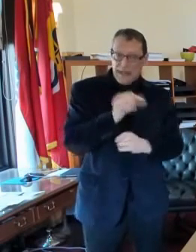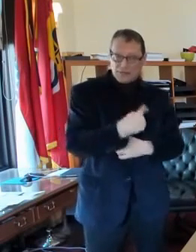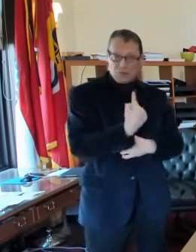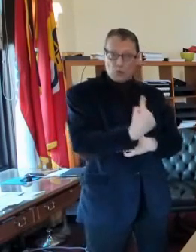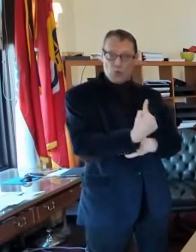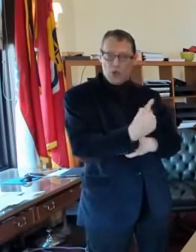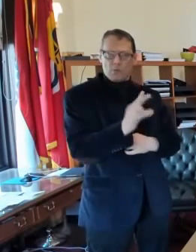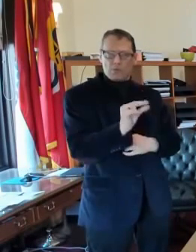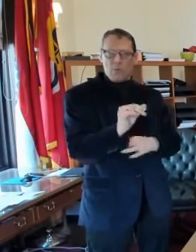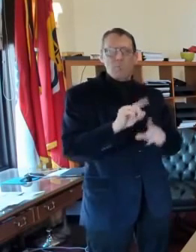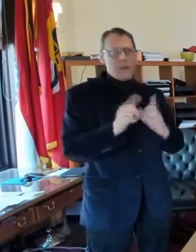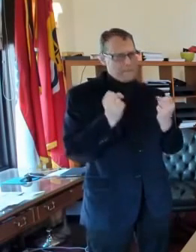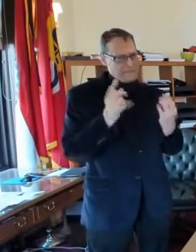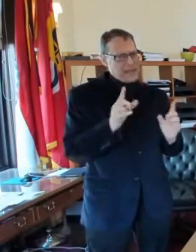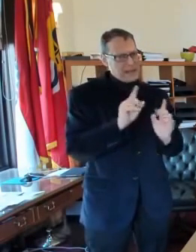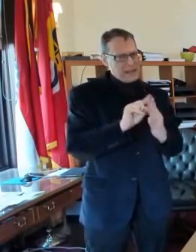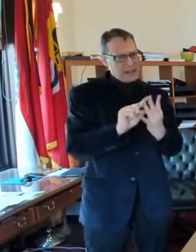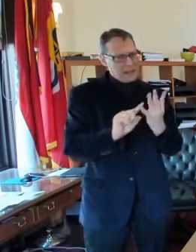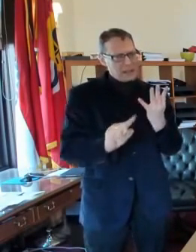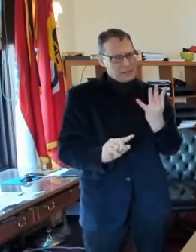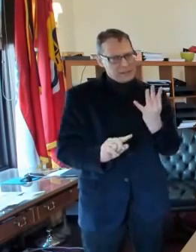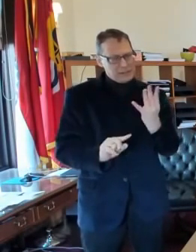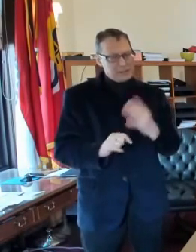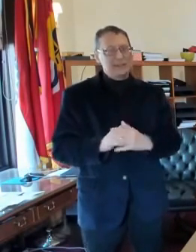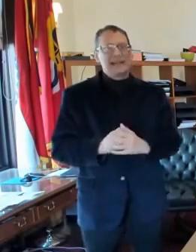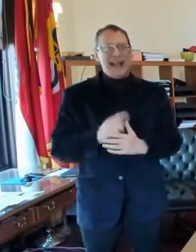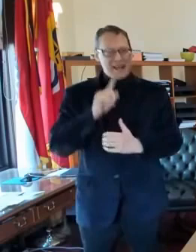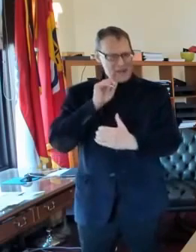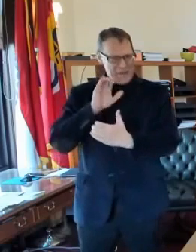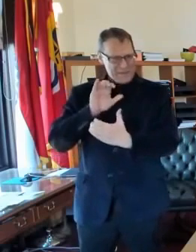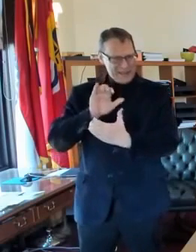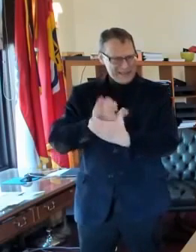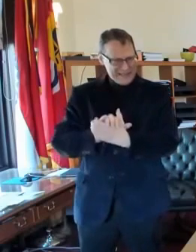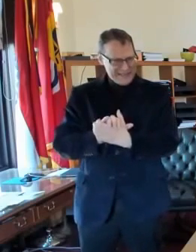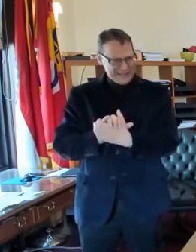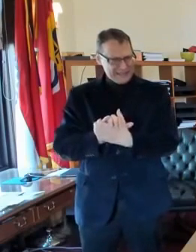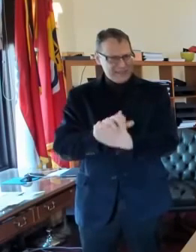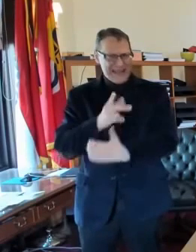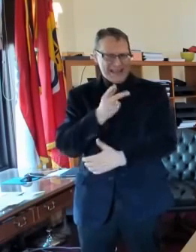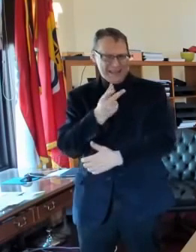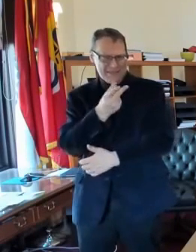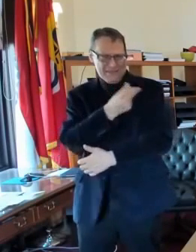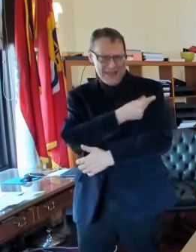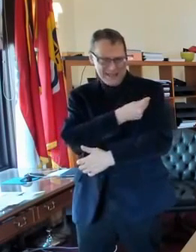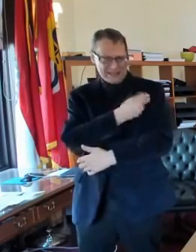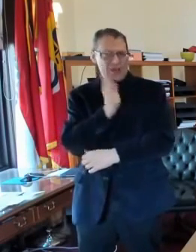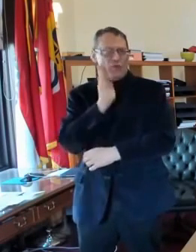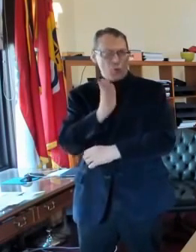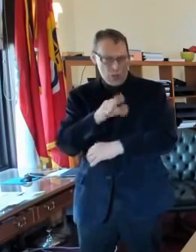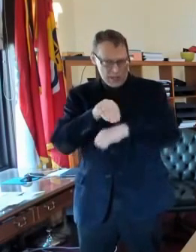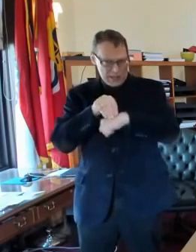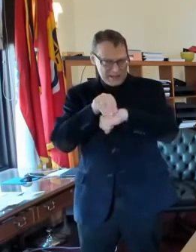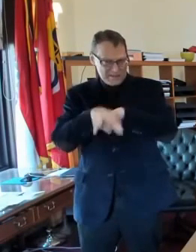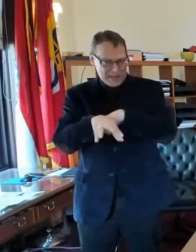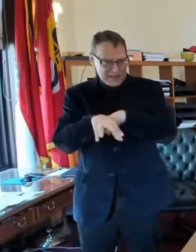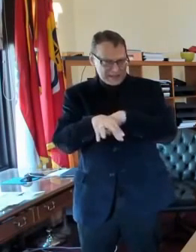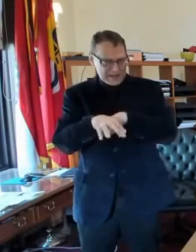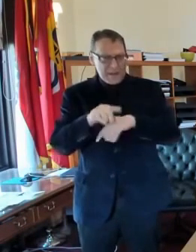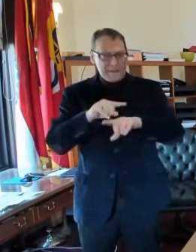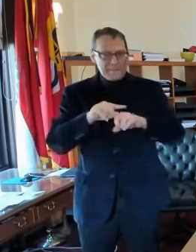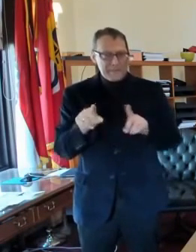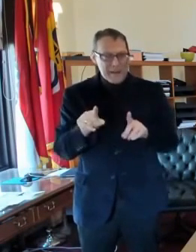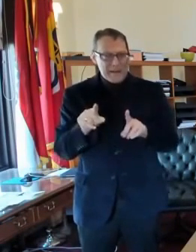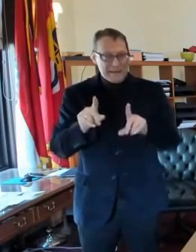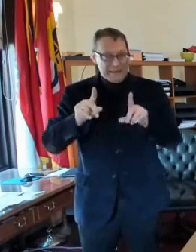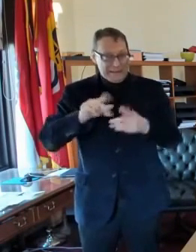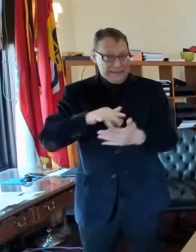know. And they believe that the vaccine will be effective, but that hasn't actually